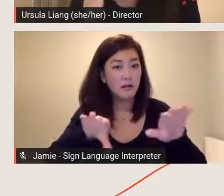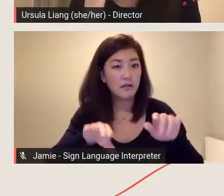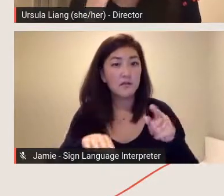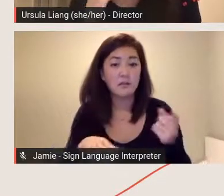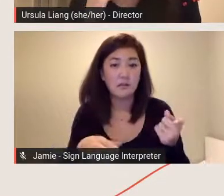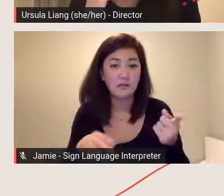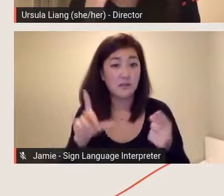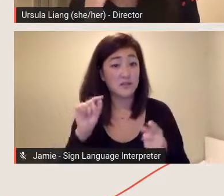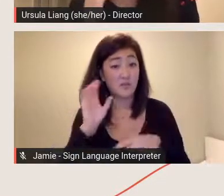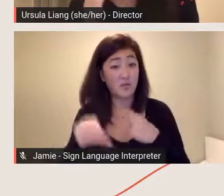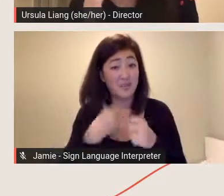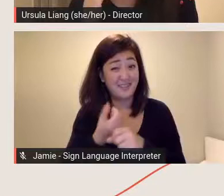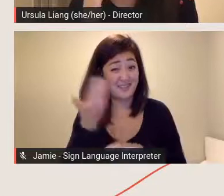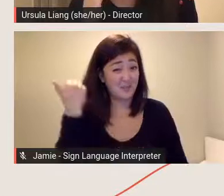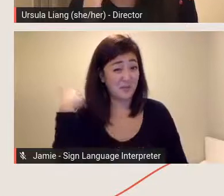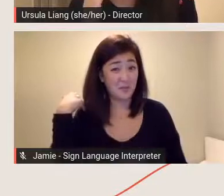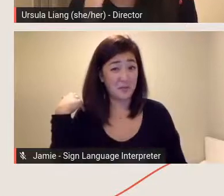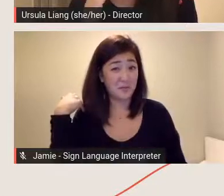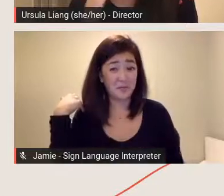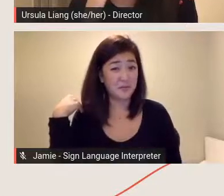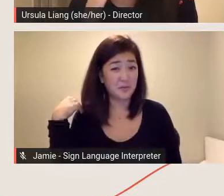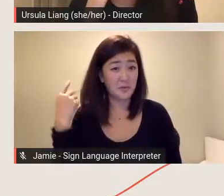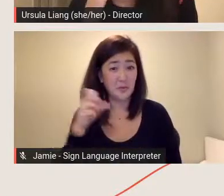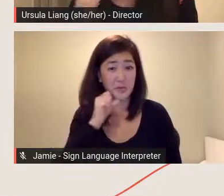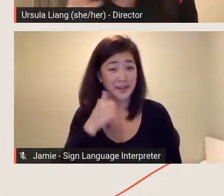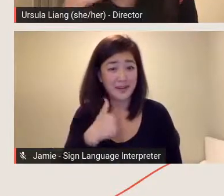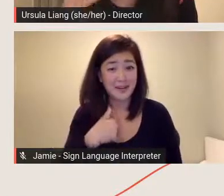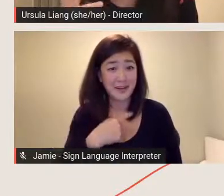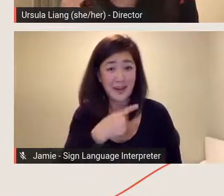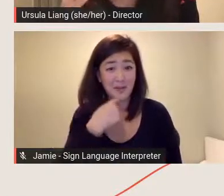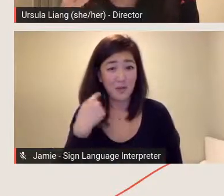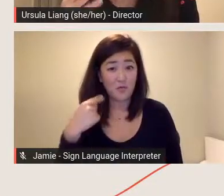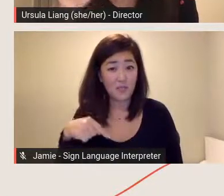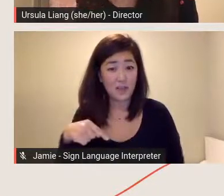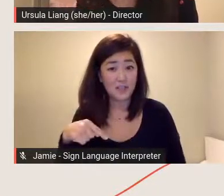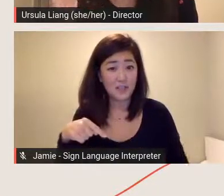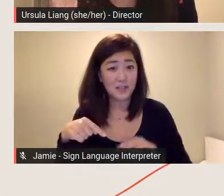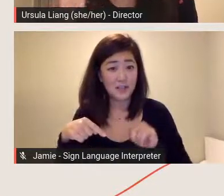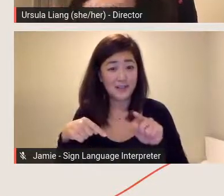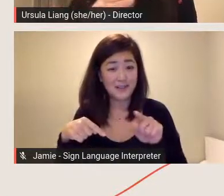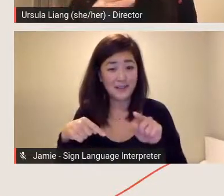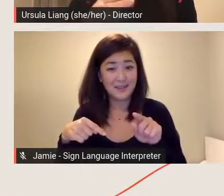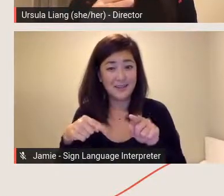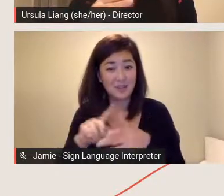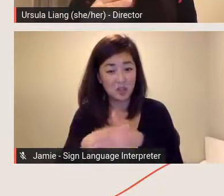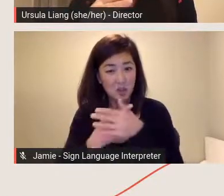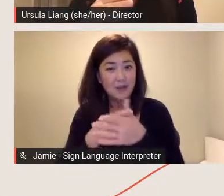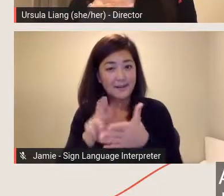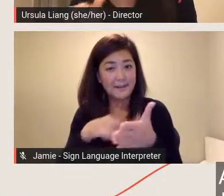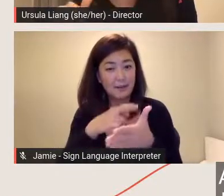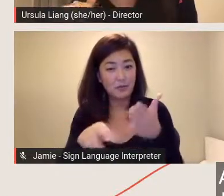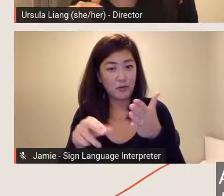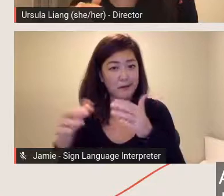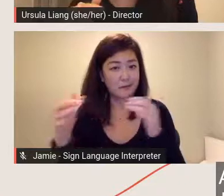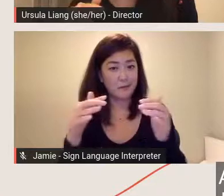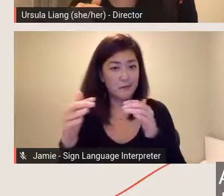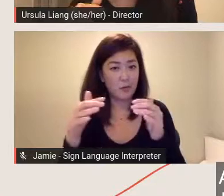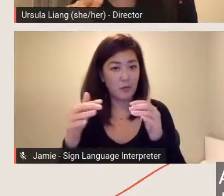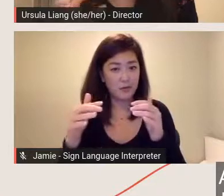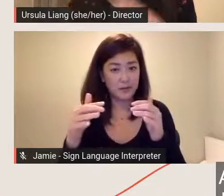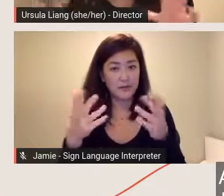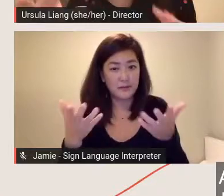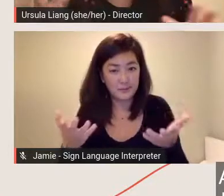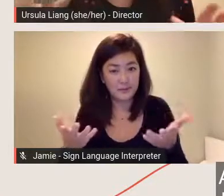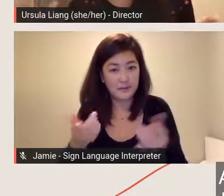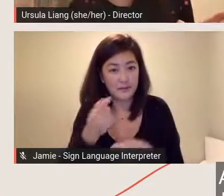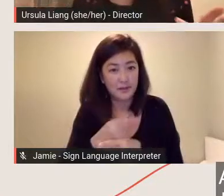And so a lot, you know, 20 years ago, we didn't have Russia like fanning race wars. And that is, you know, beyond